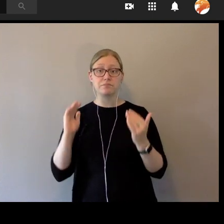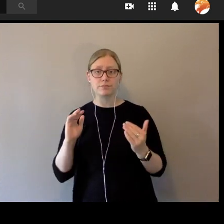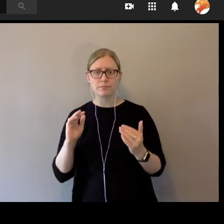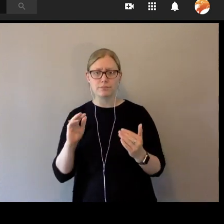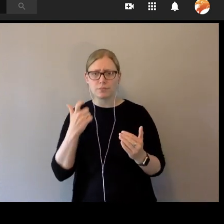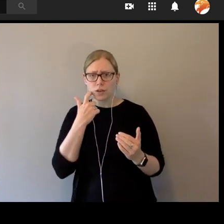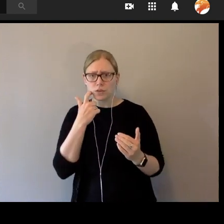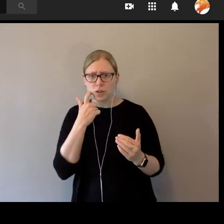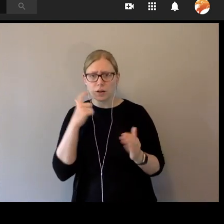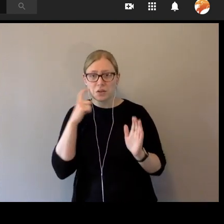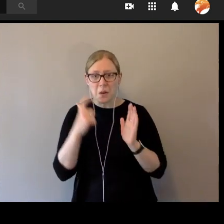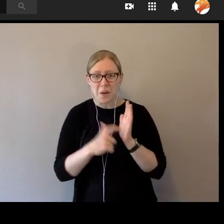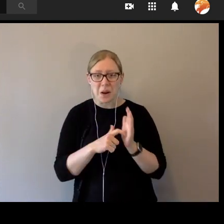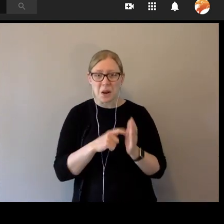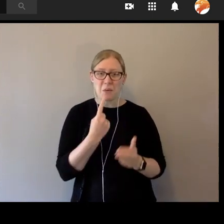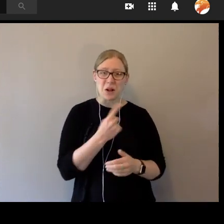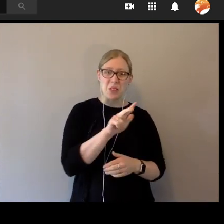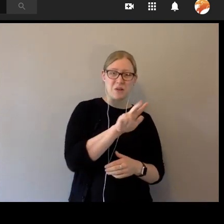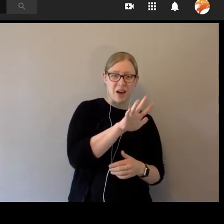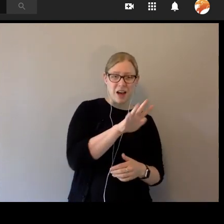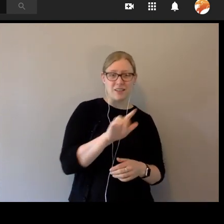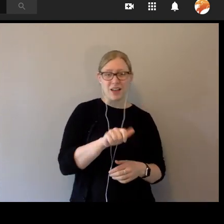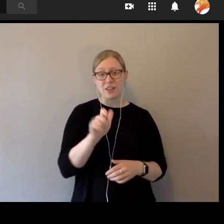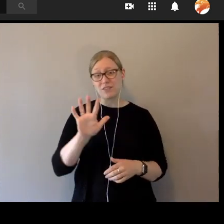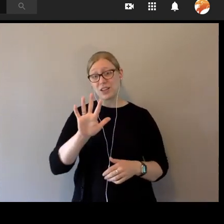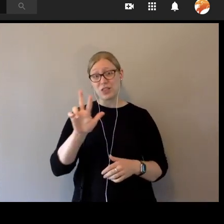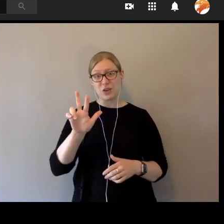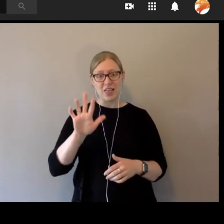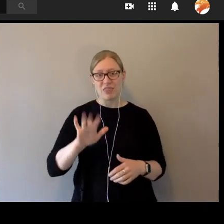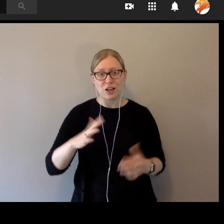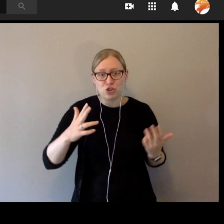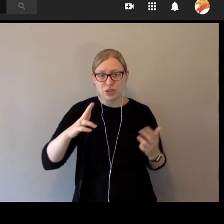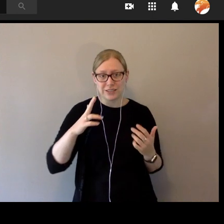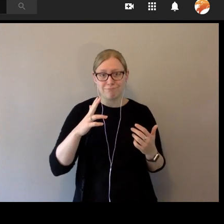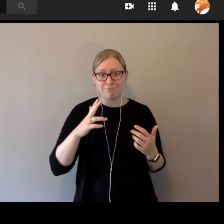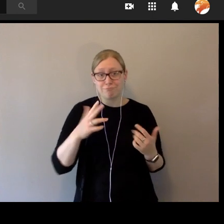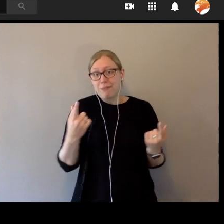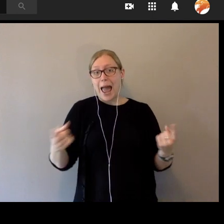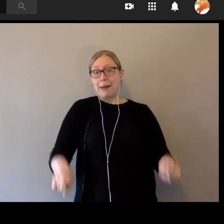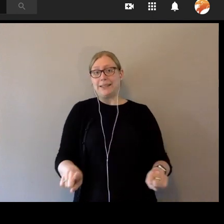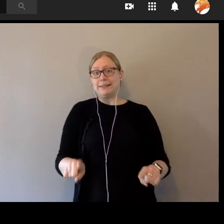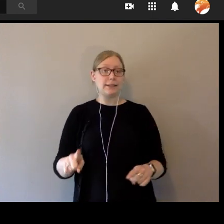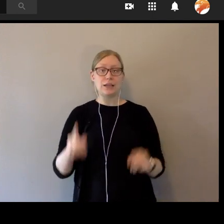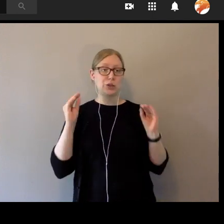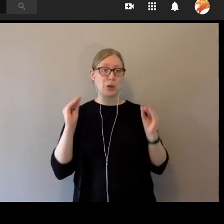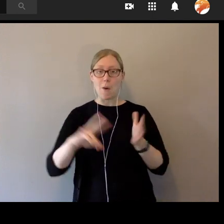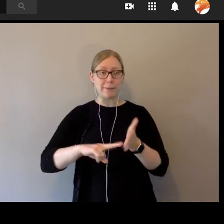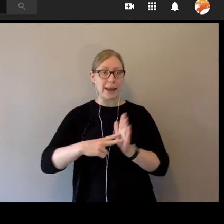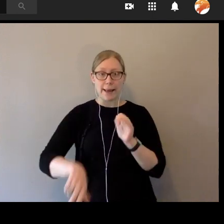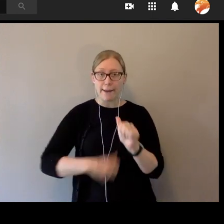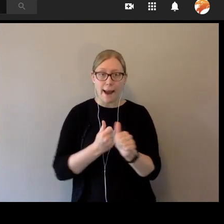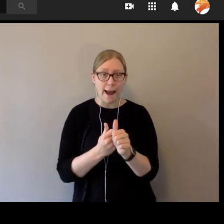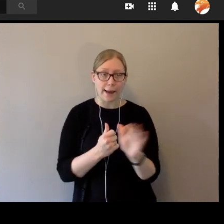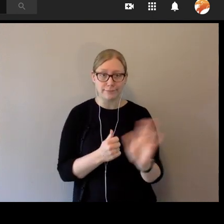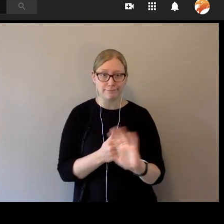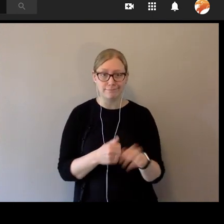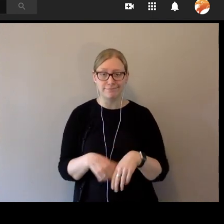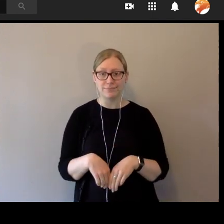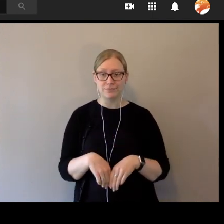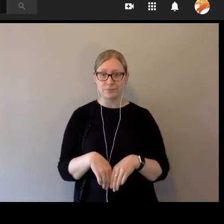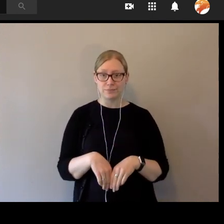was 35, the other is 53. Well, that's just coincidence. That's not there's no meaning behind that. 20 times the cosine